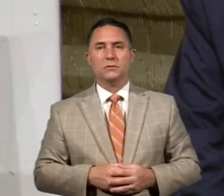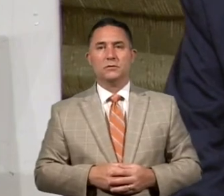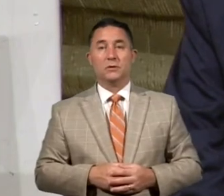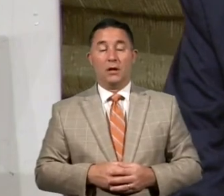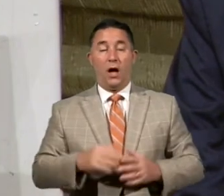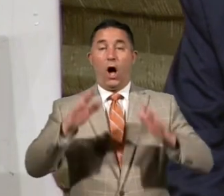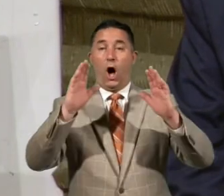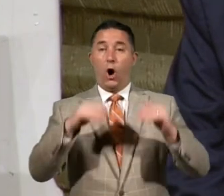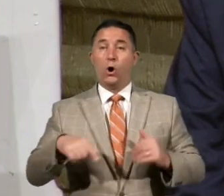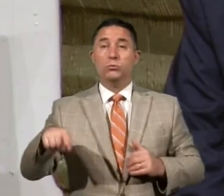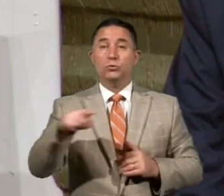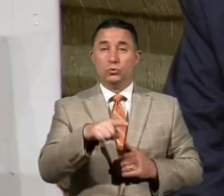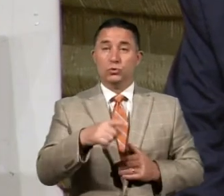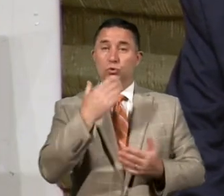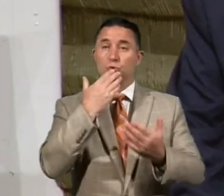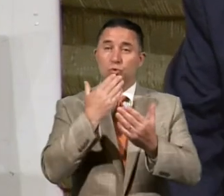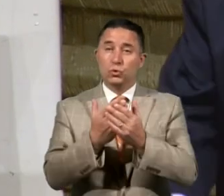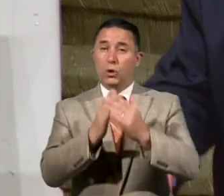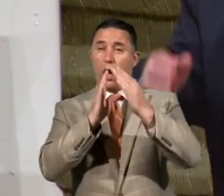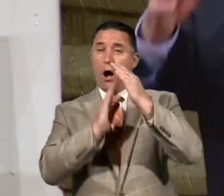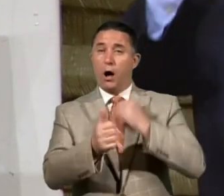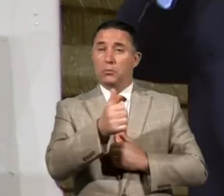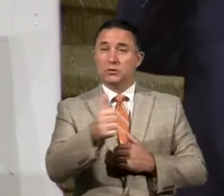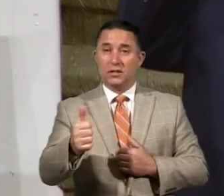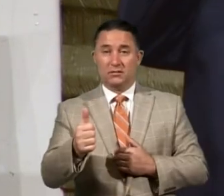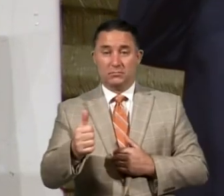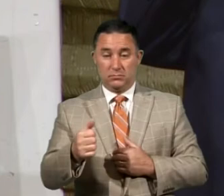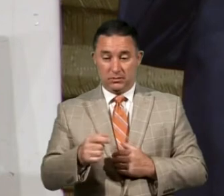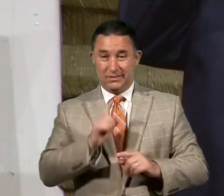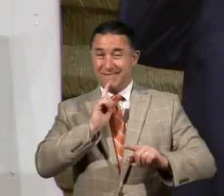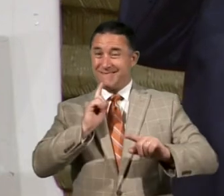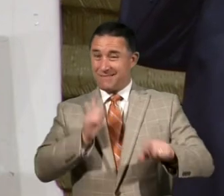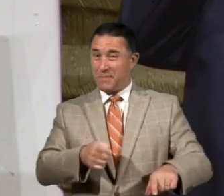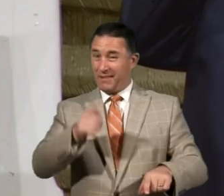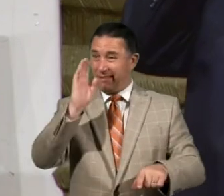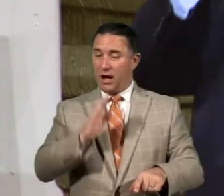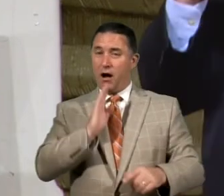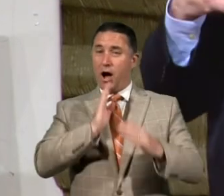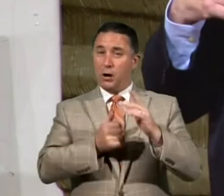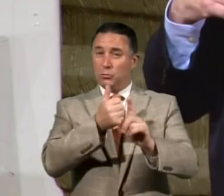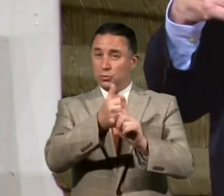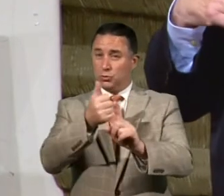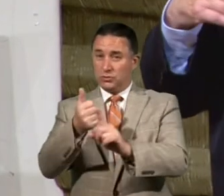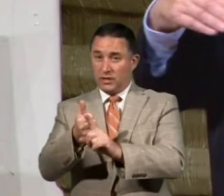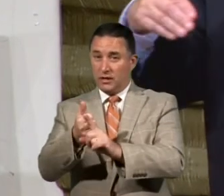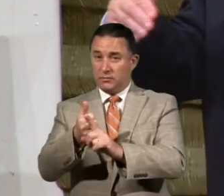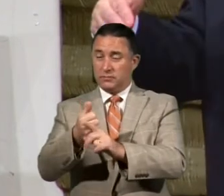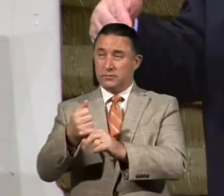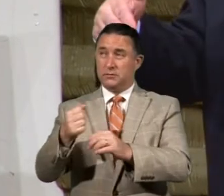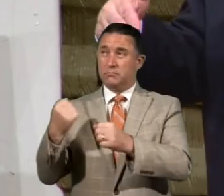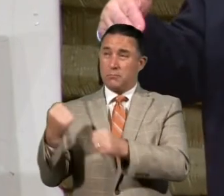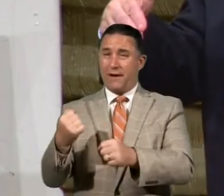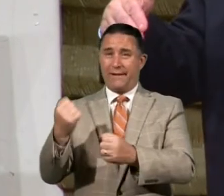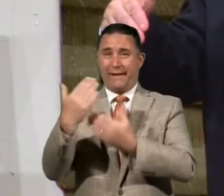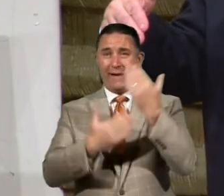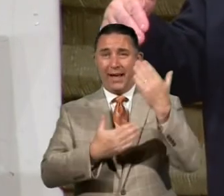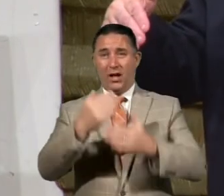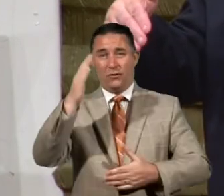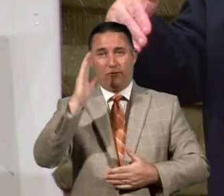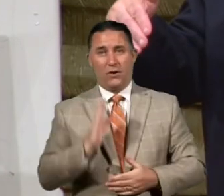Now, I hope you're really good at humbling yourselves, because it's a command of God. Humble yourself under the mighty hand of